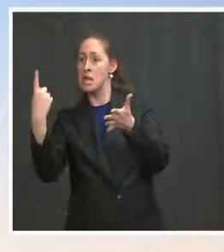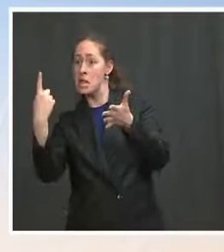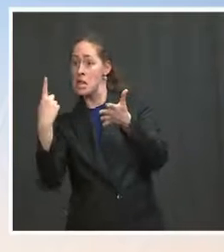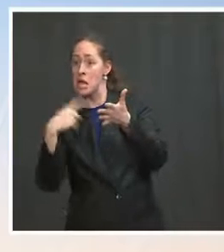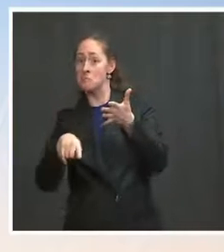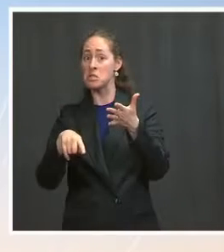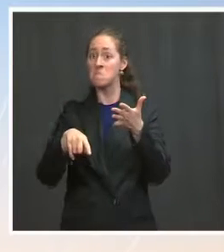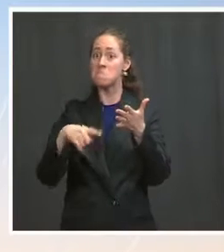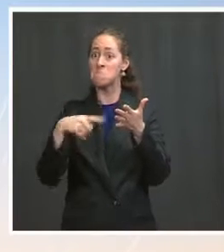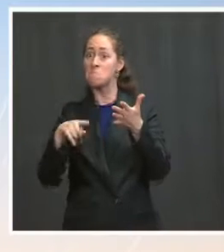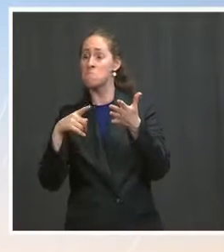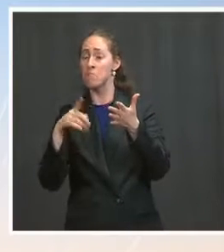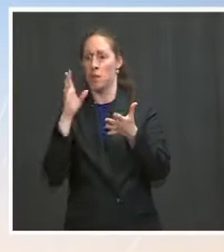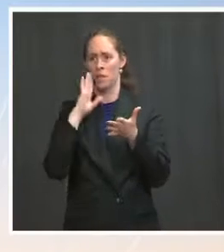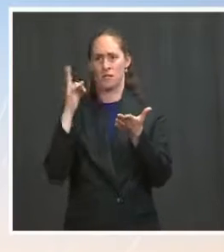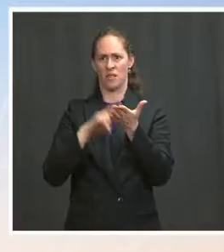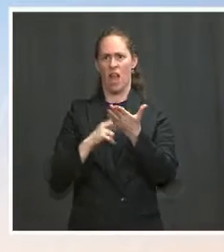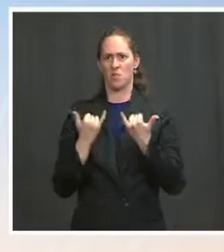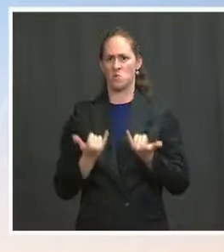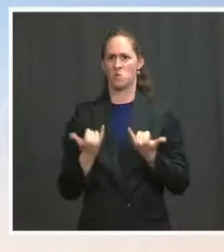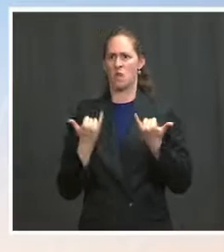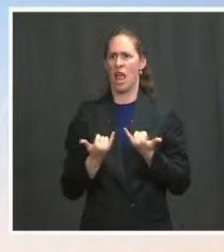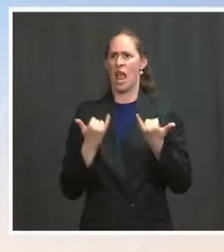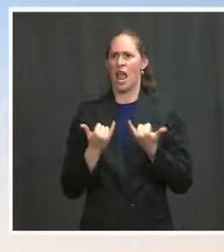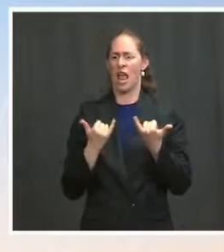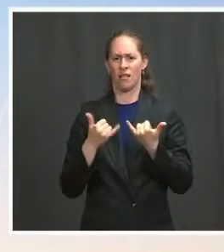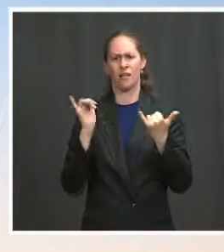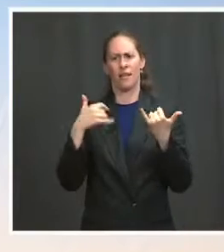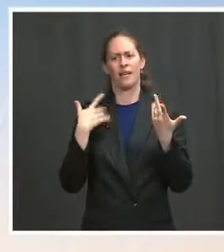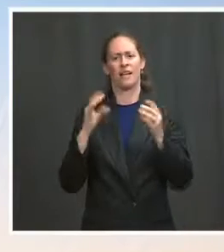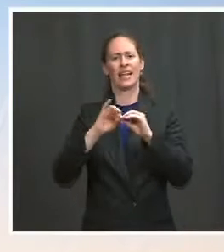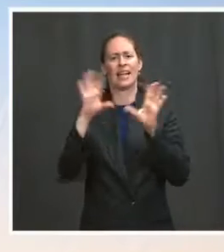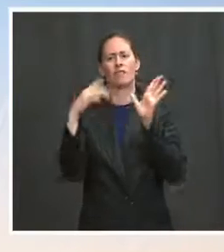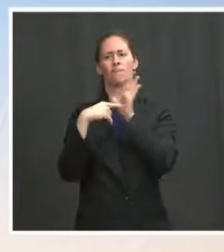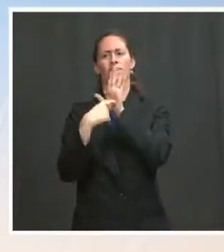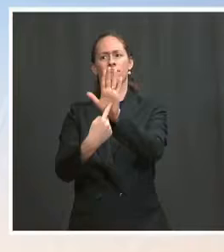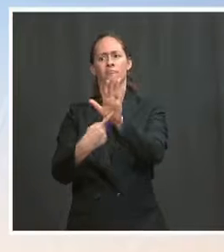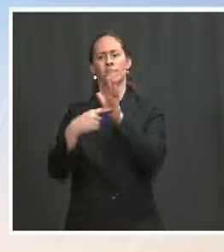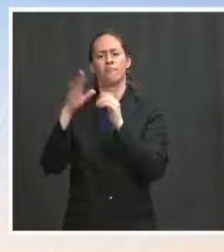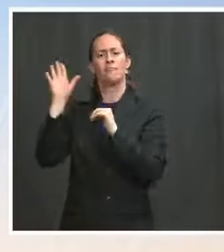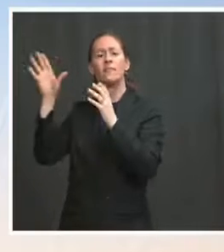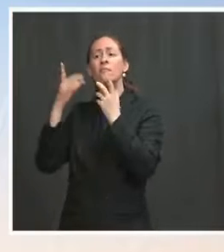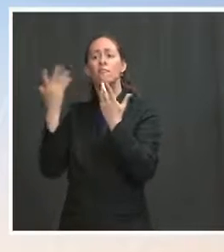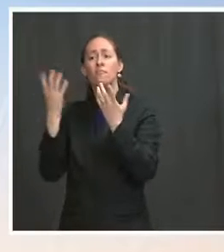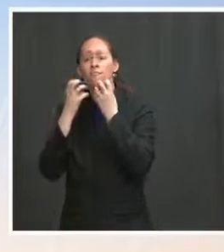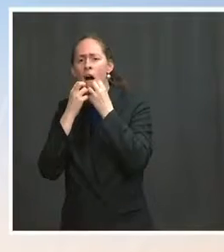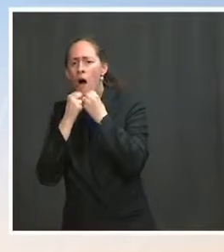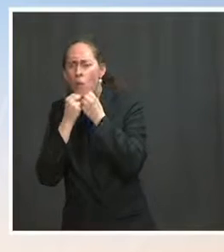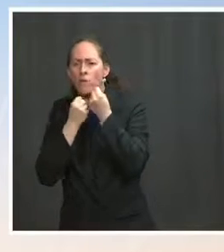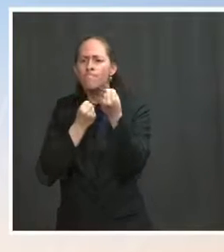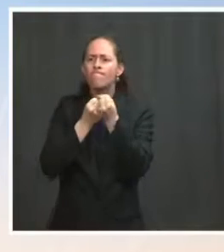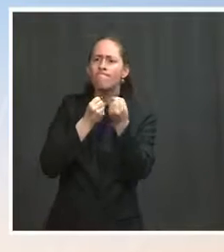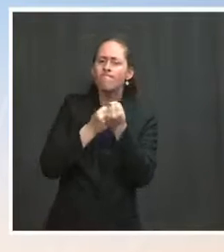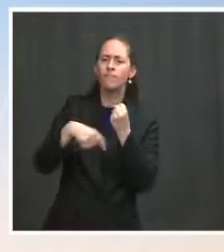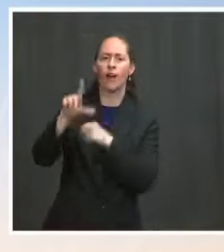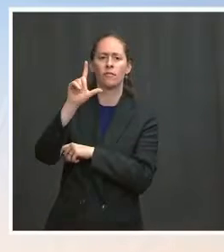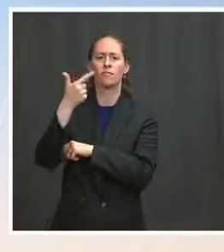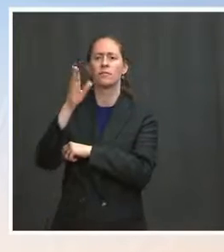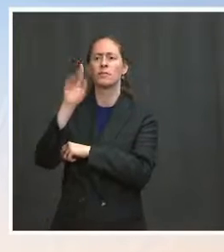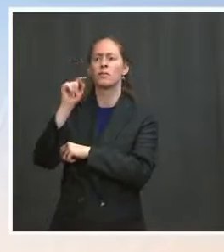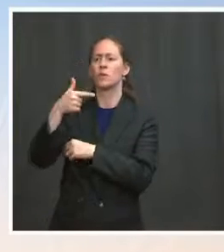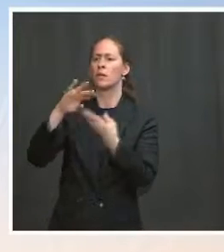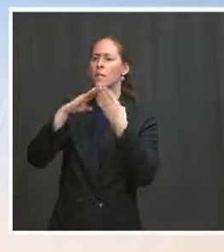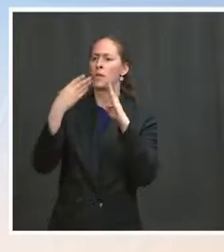this legislation today sends a clear message about his commitment to the LGBTQ plus community and to commemorating what was